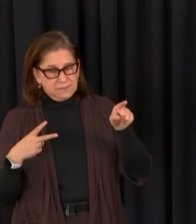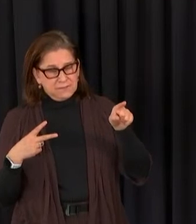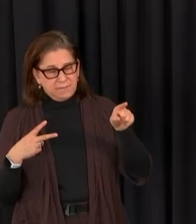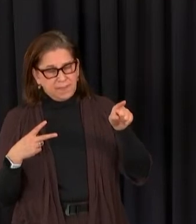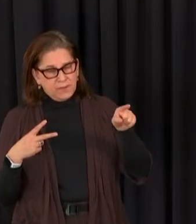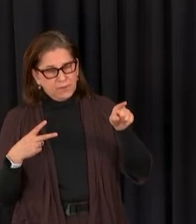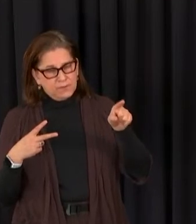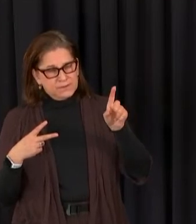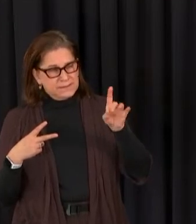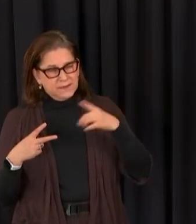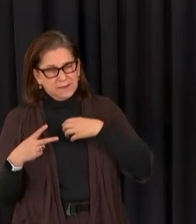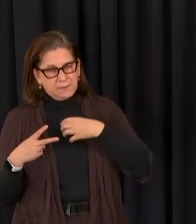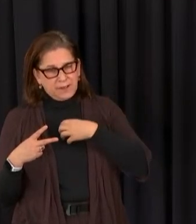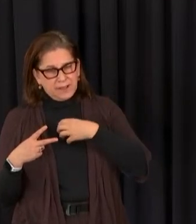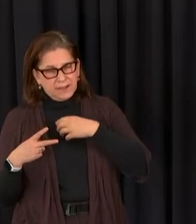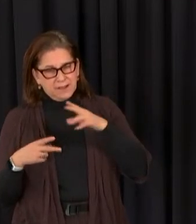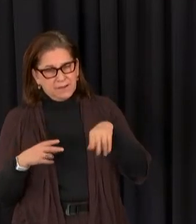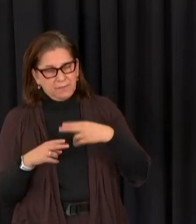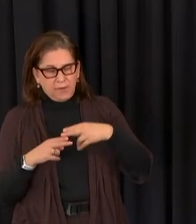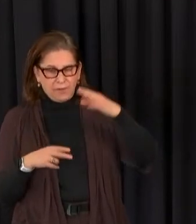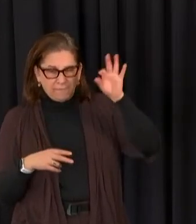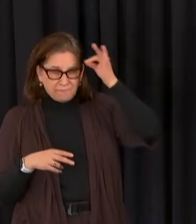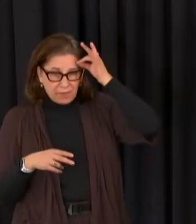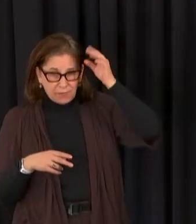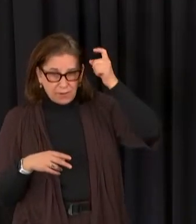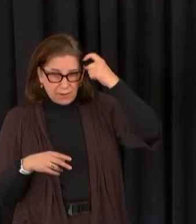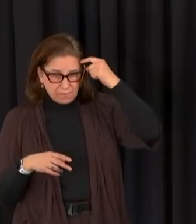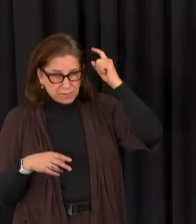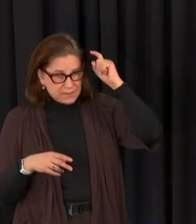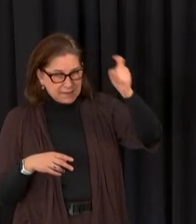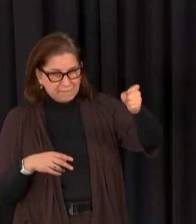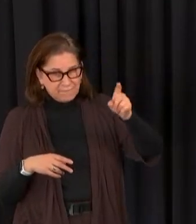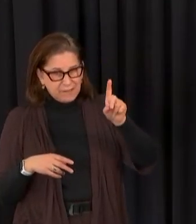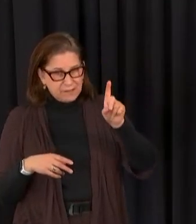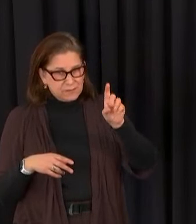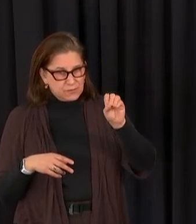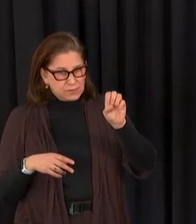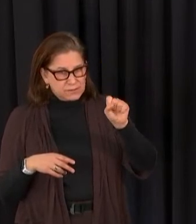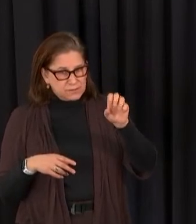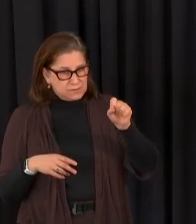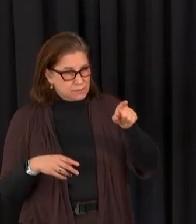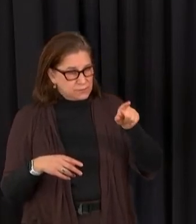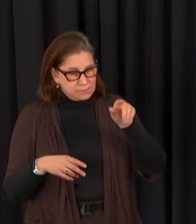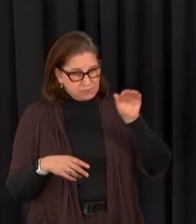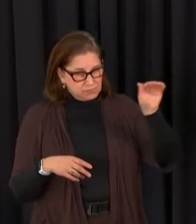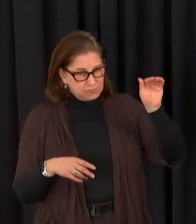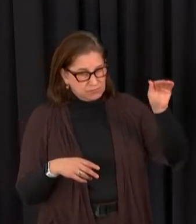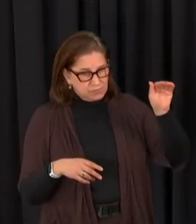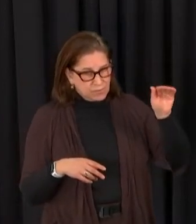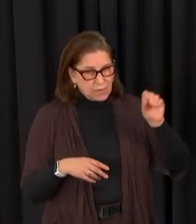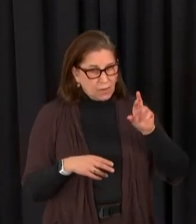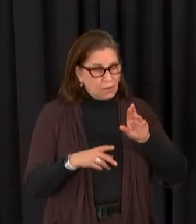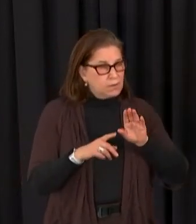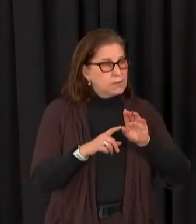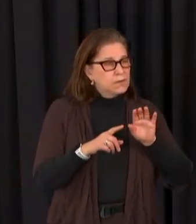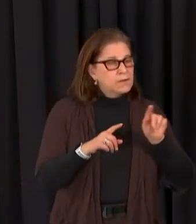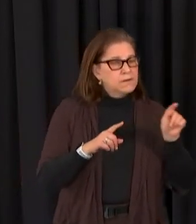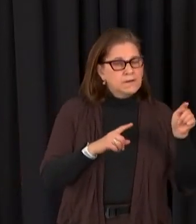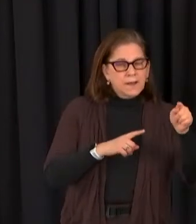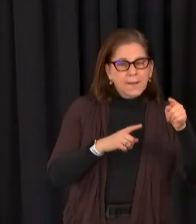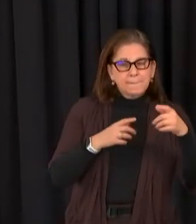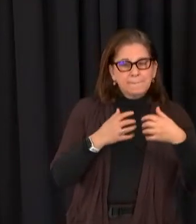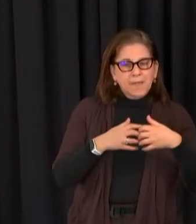allotment of doses, can the district simply circumvent the federal government and go directly to the manufacturers and buy their